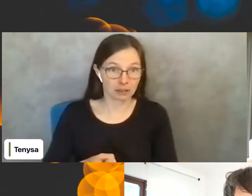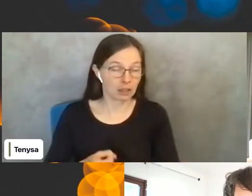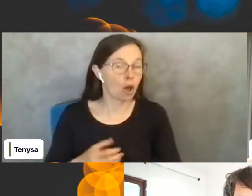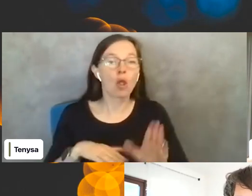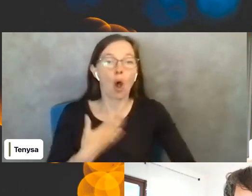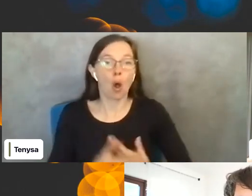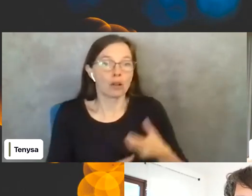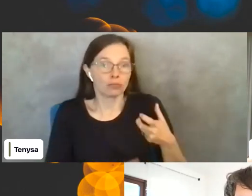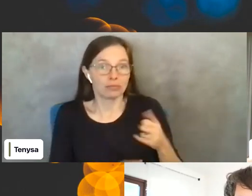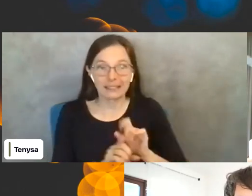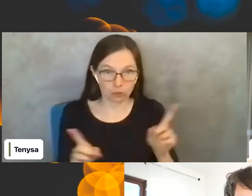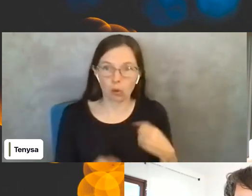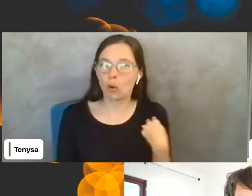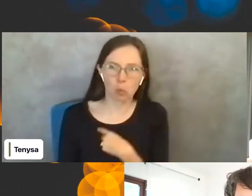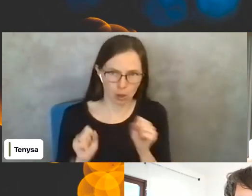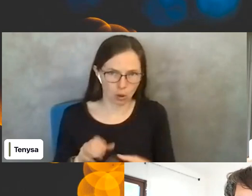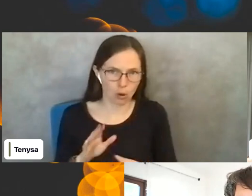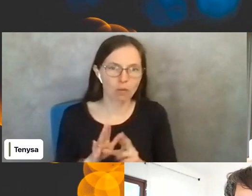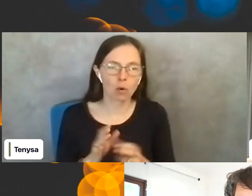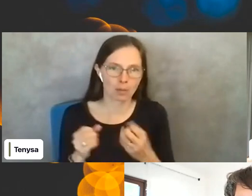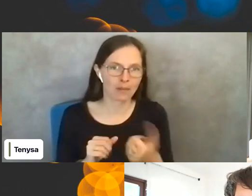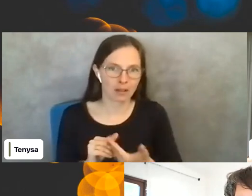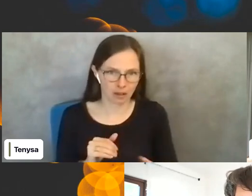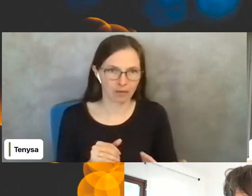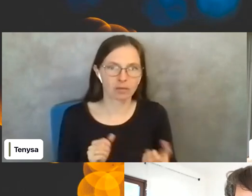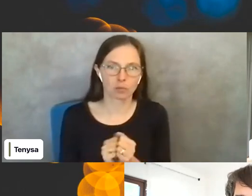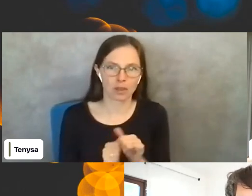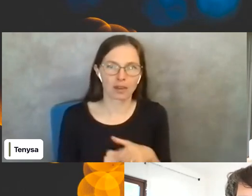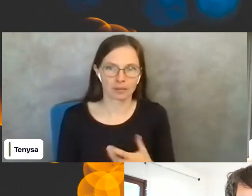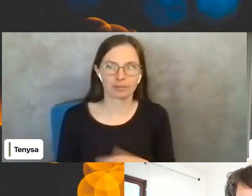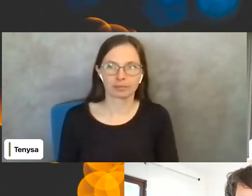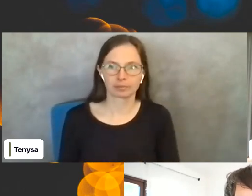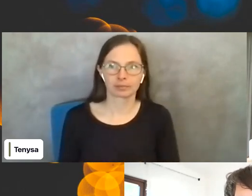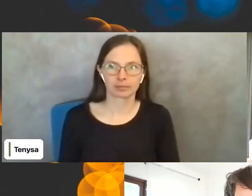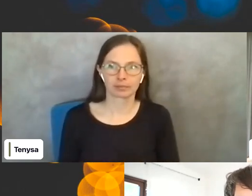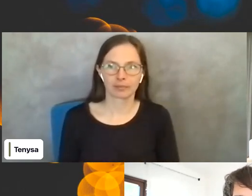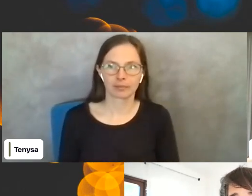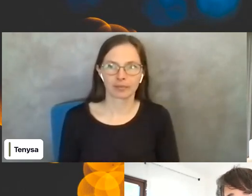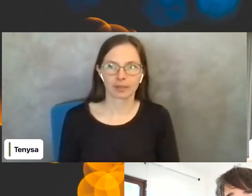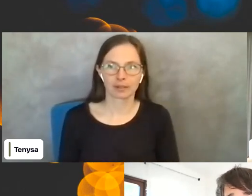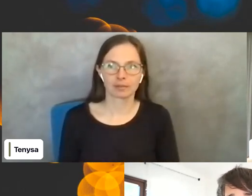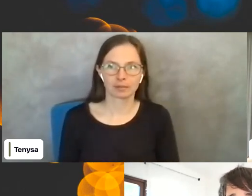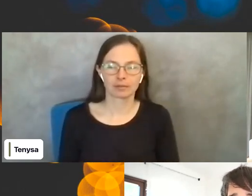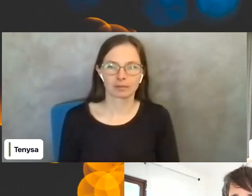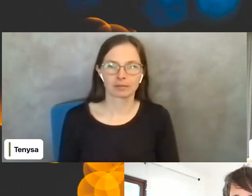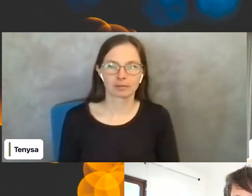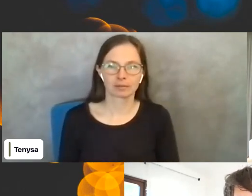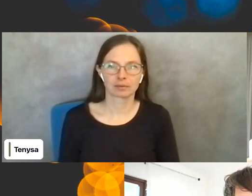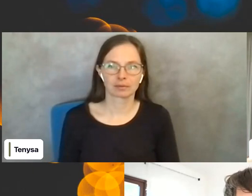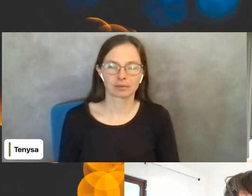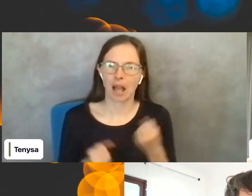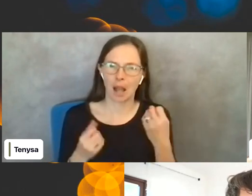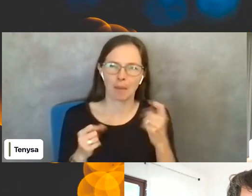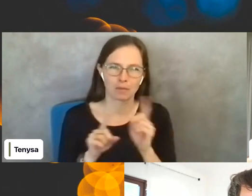you know, so we can review a bunch of other stuff with those, you know. So, you know, there's a bunch of different